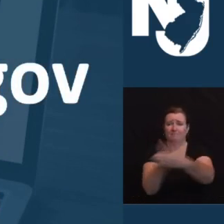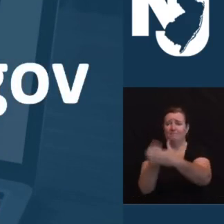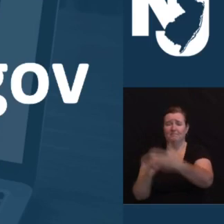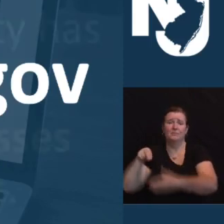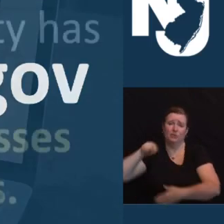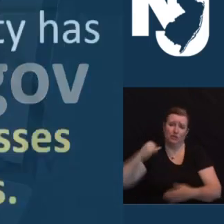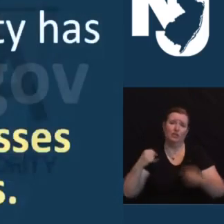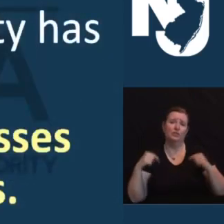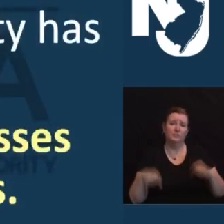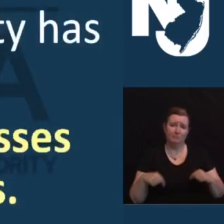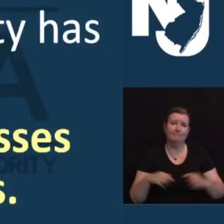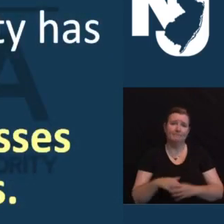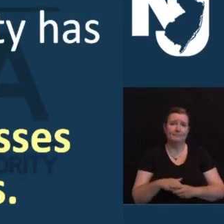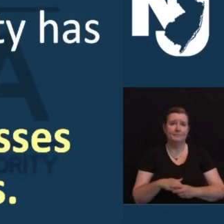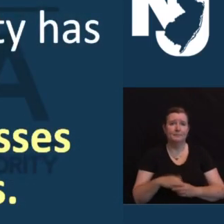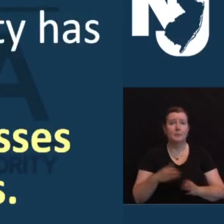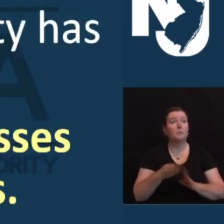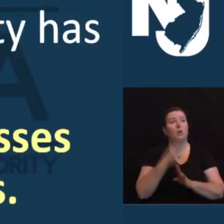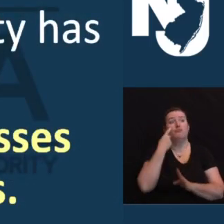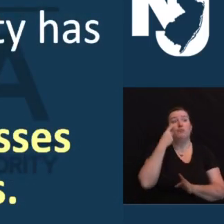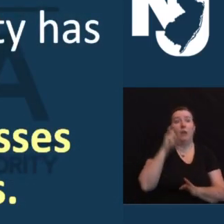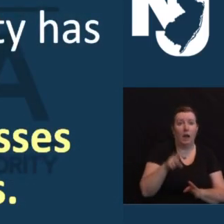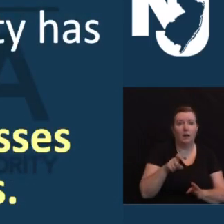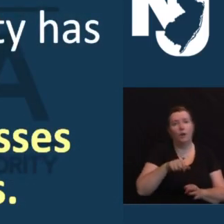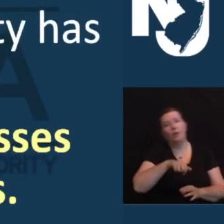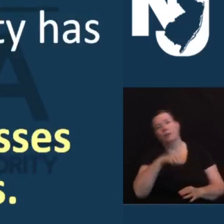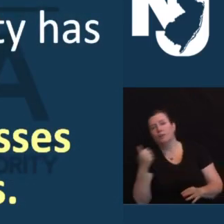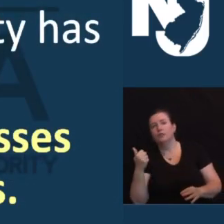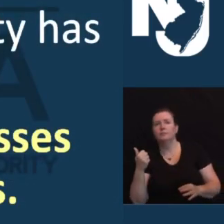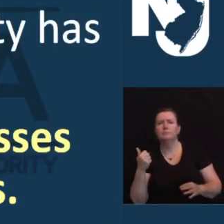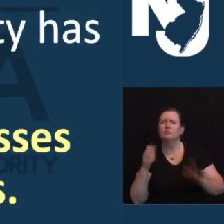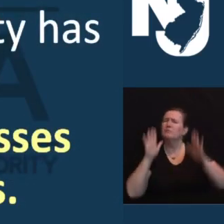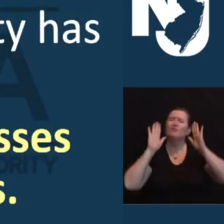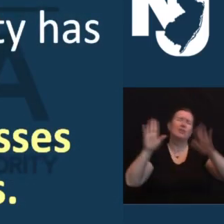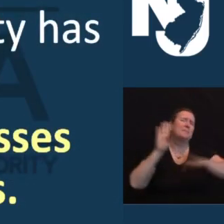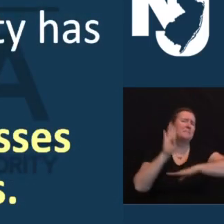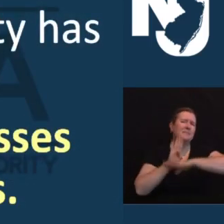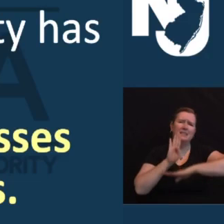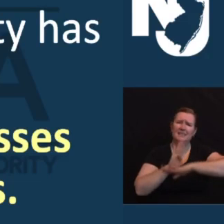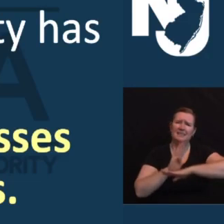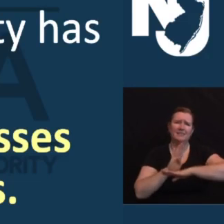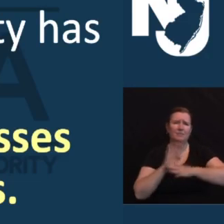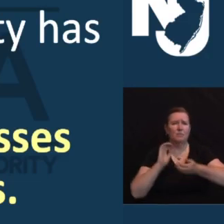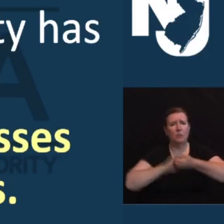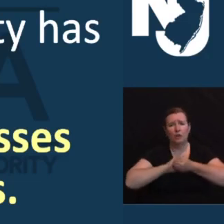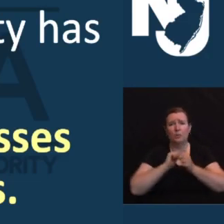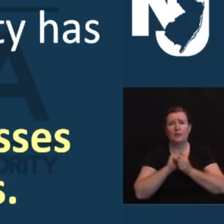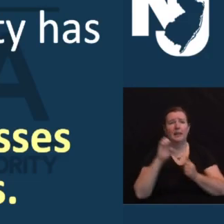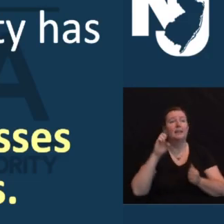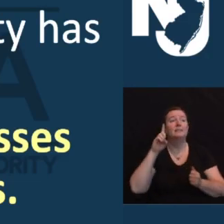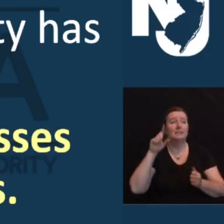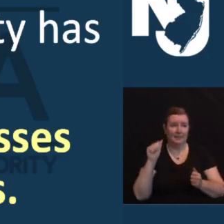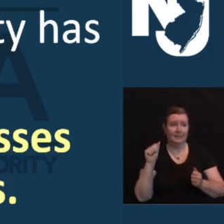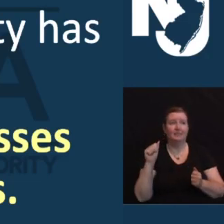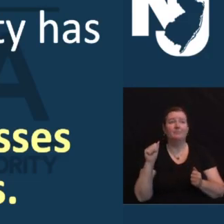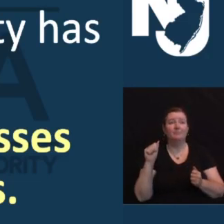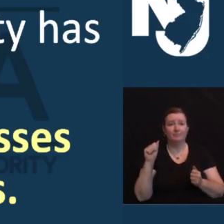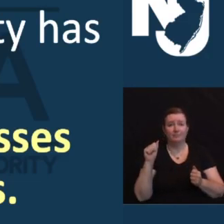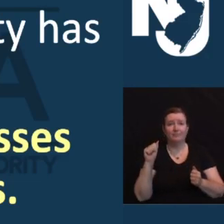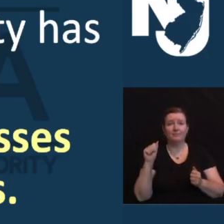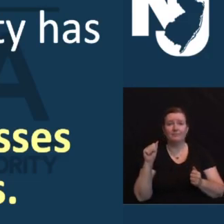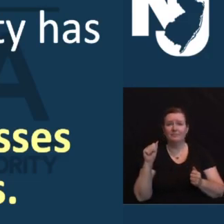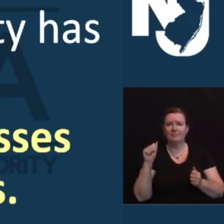Next, before we recognize another of the great organizations that has partnered with the New Jersey Economic Development Authority to remain strong during this pandemic, I am proud